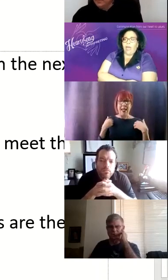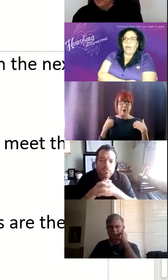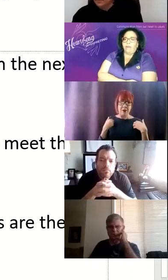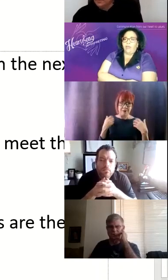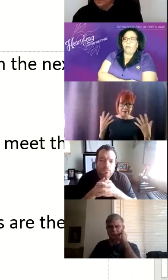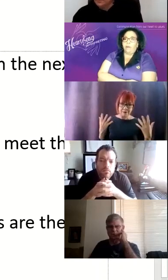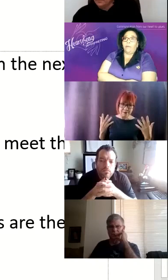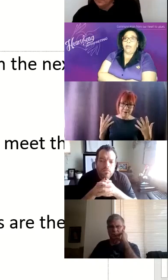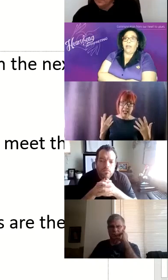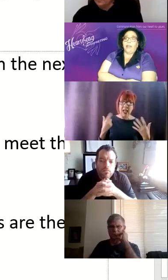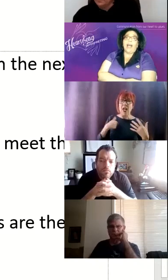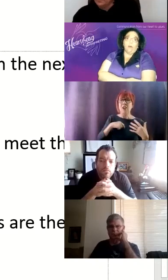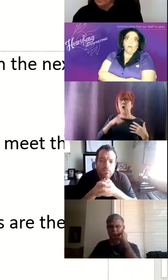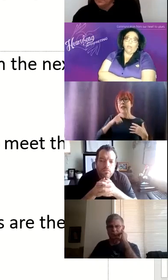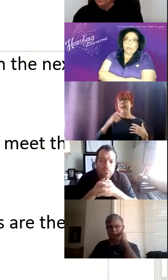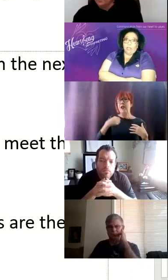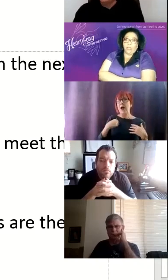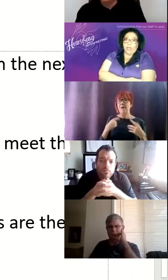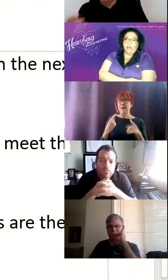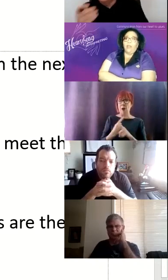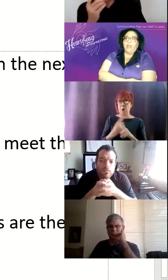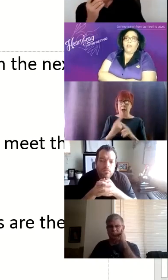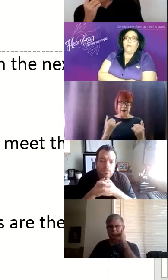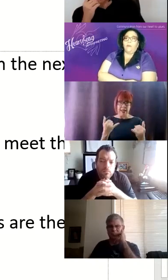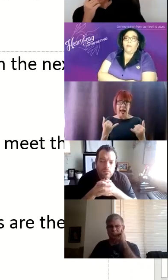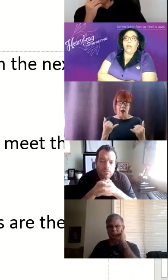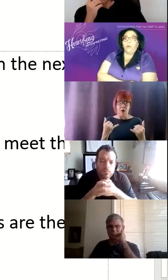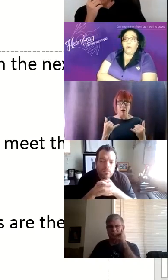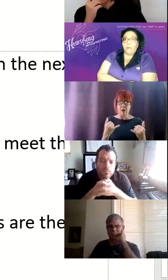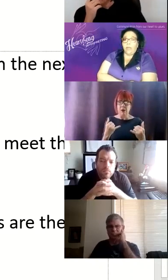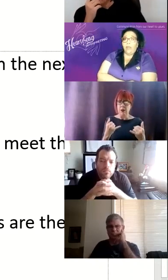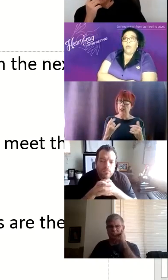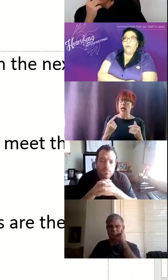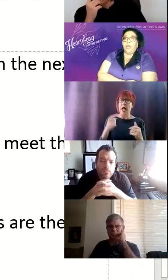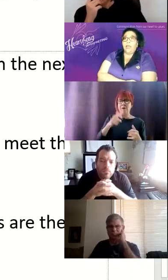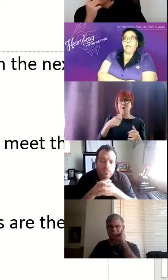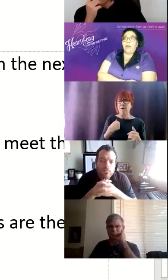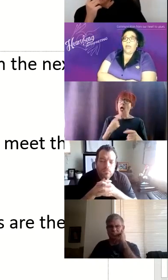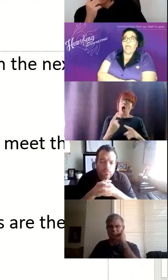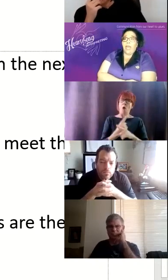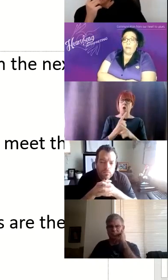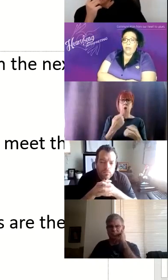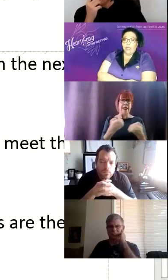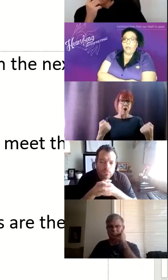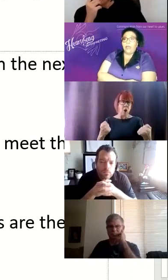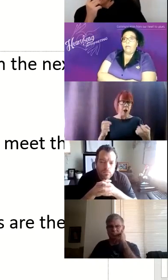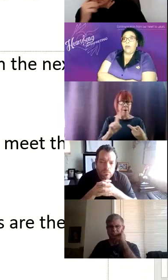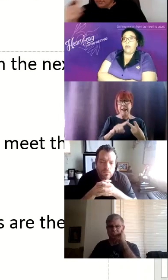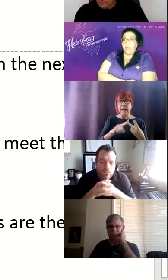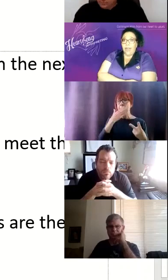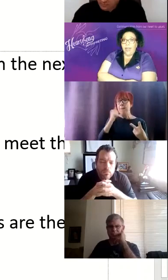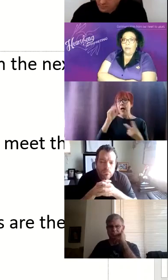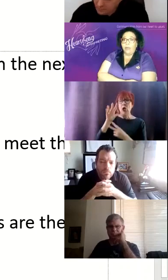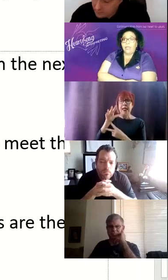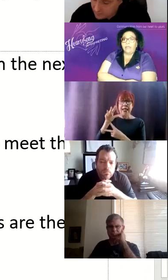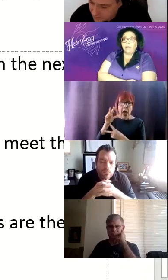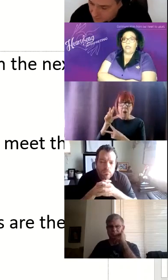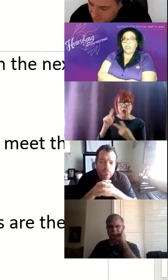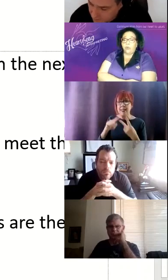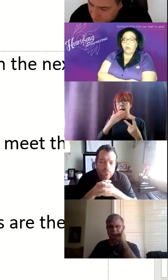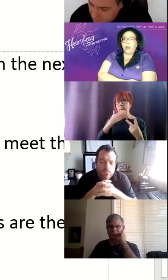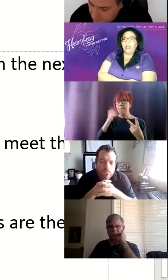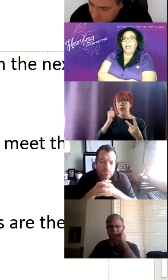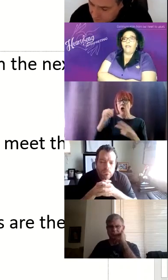to have the appropriate, now, especially now, the appropriate equipment. We need better cameras. We need better lighting. We need to